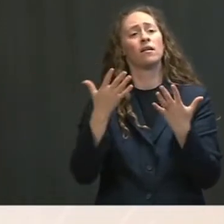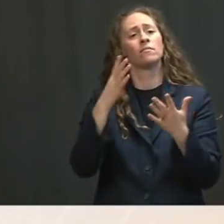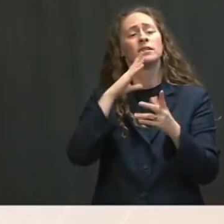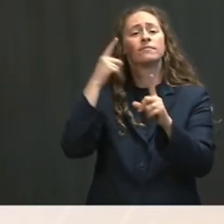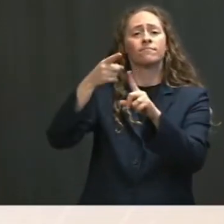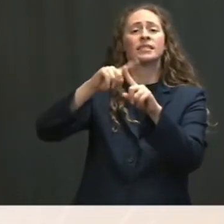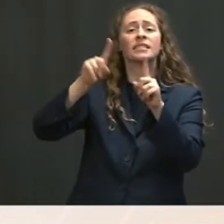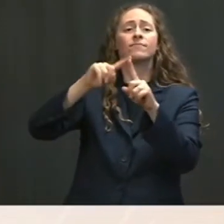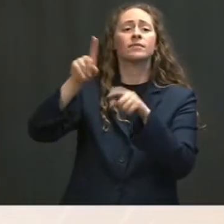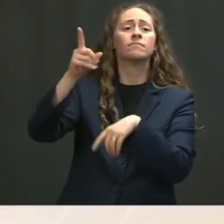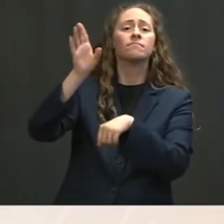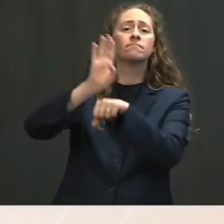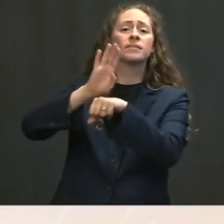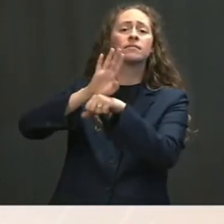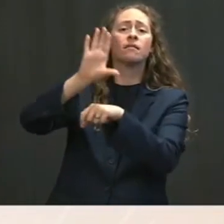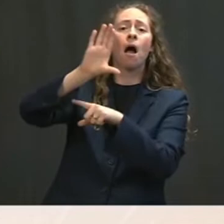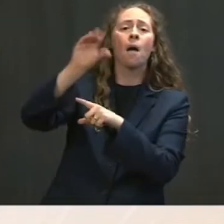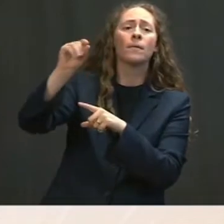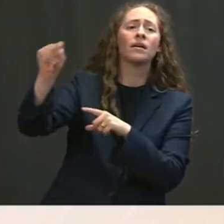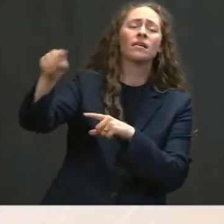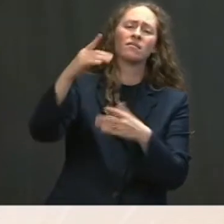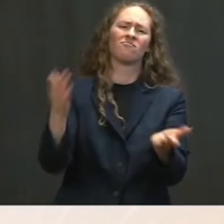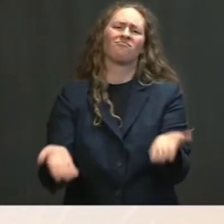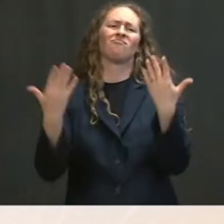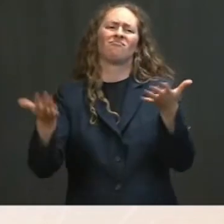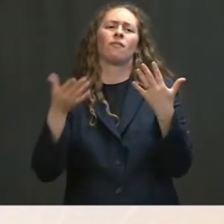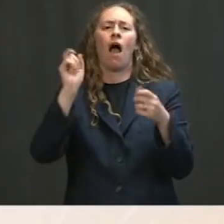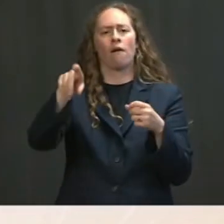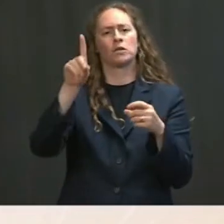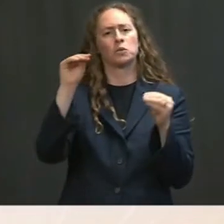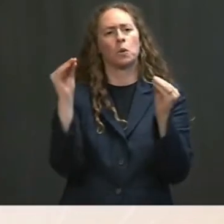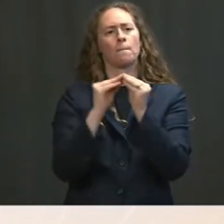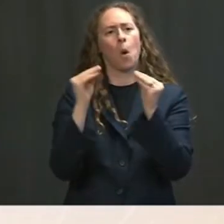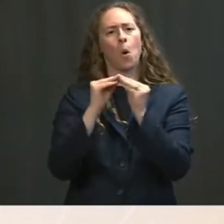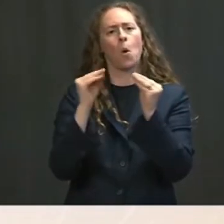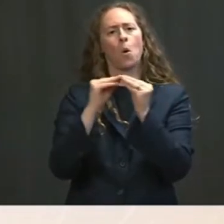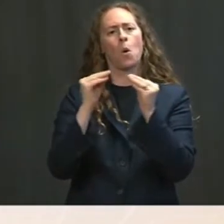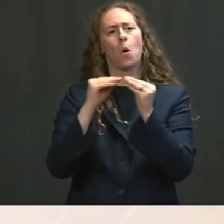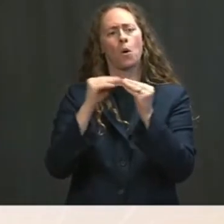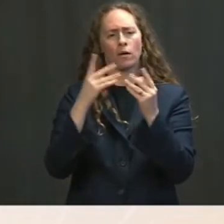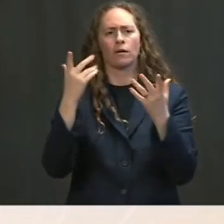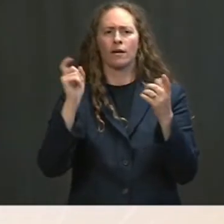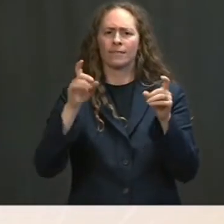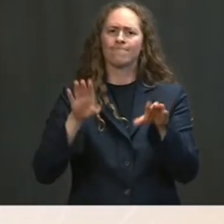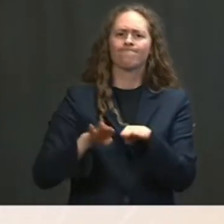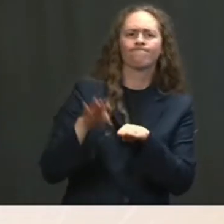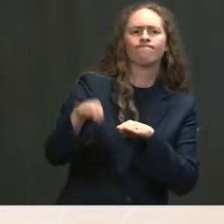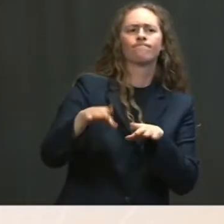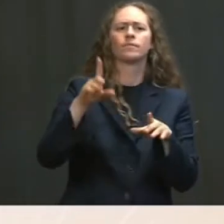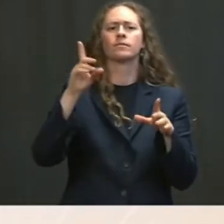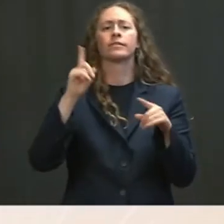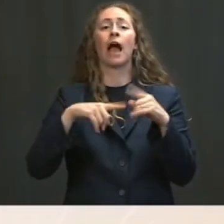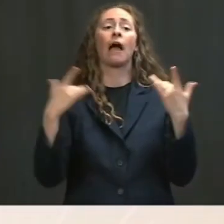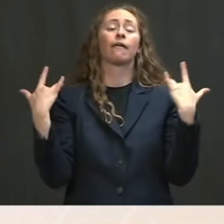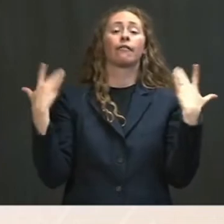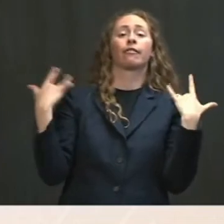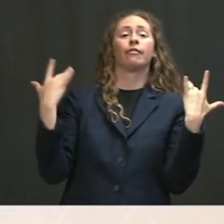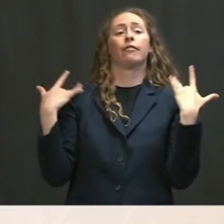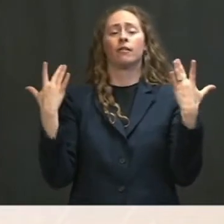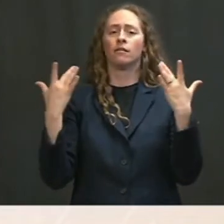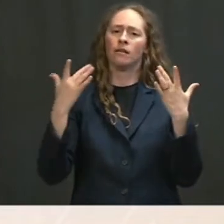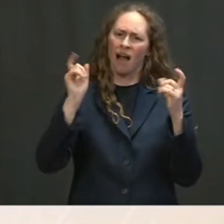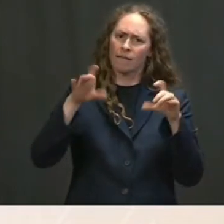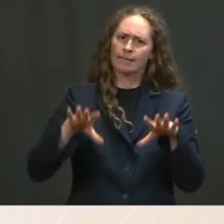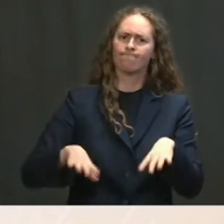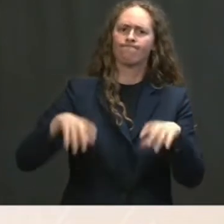to address misinformation, but much, much more has to be done. And we can't wait longer for them to take aggressive action because it's costing people